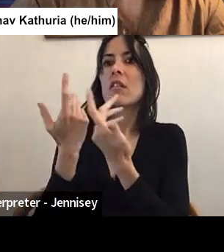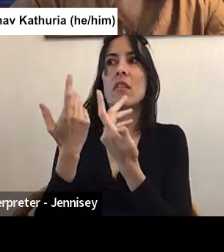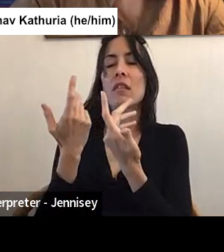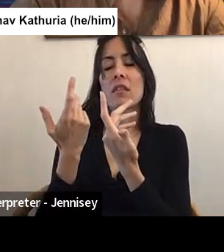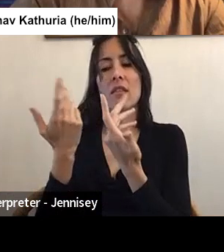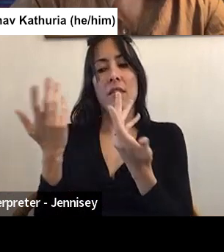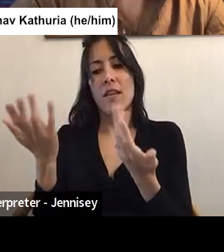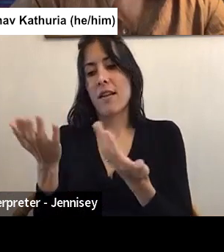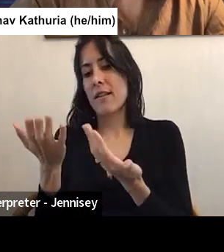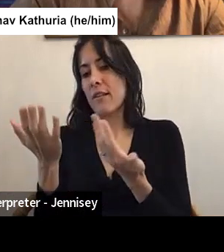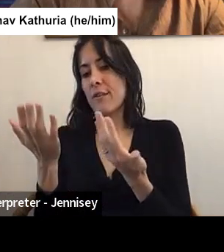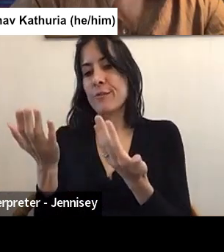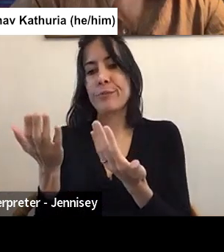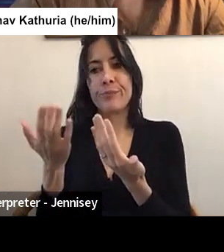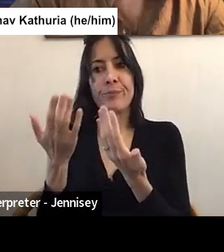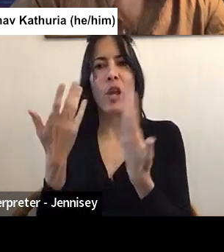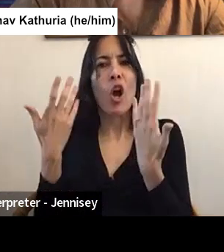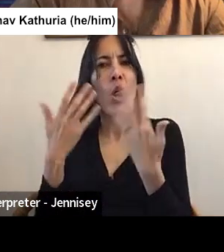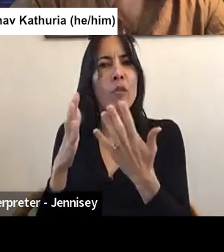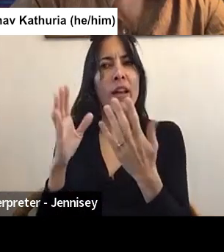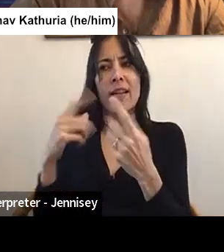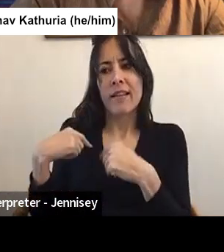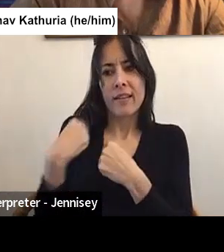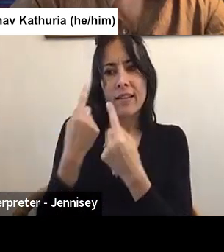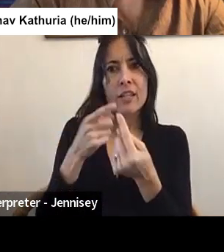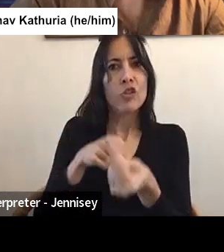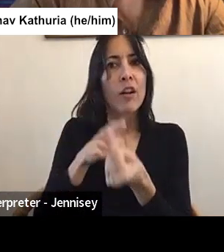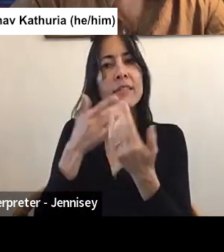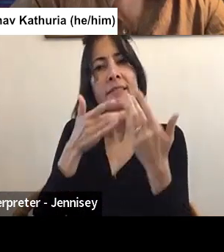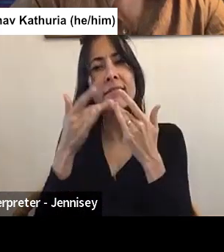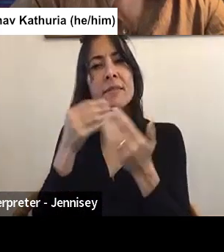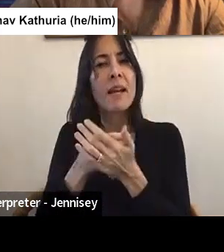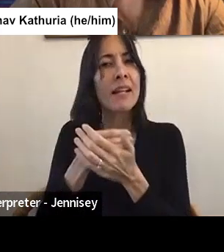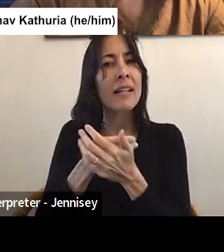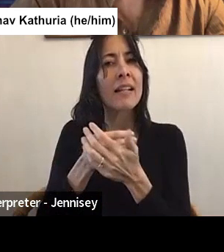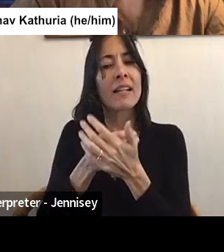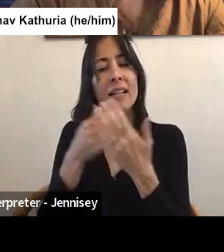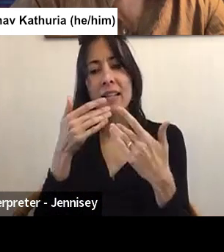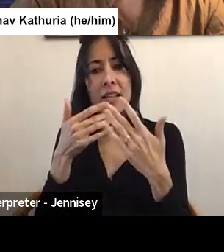of struggle to keep lights on already,